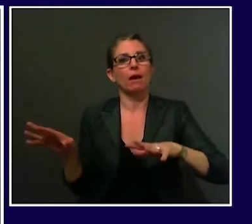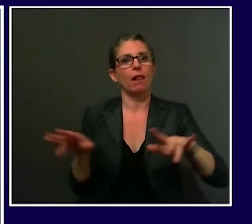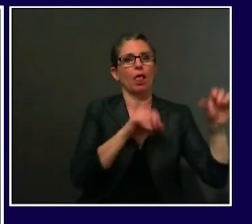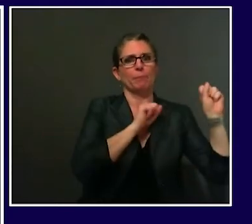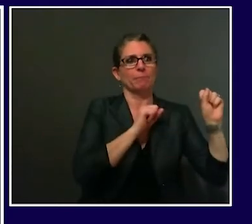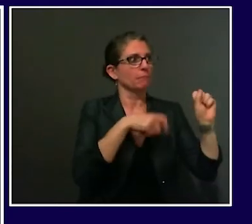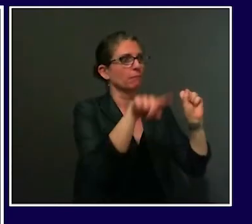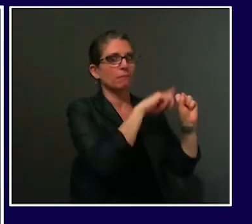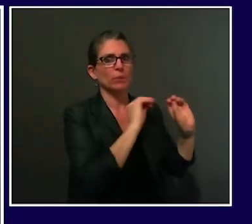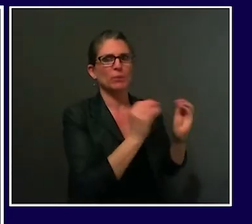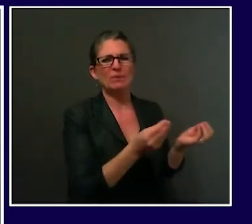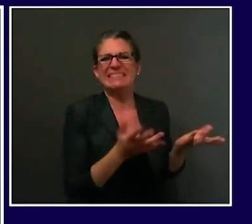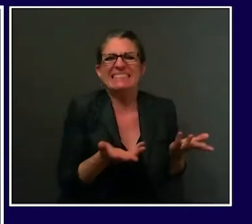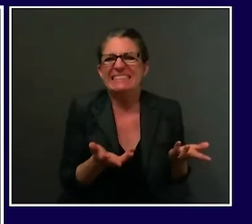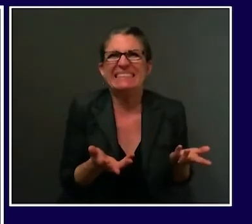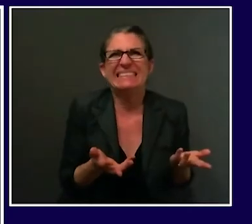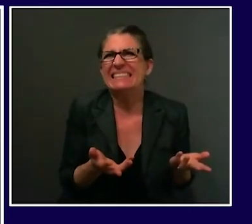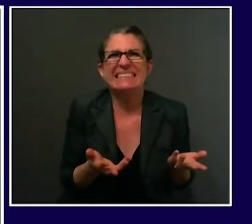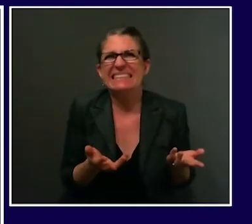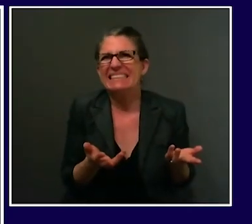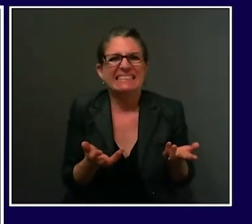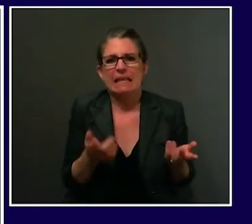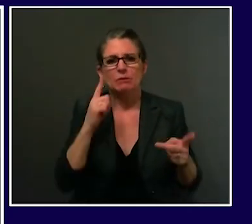act upon them if they happen to be positive.